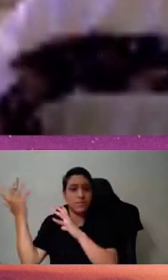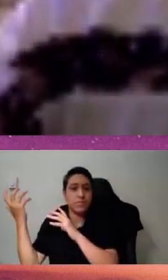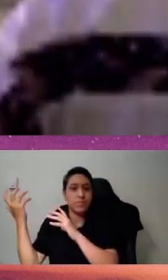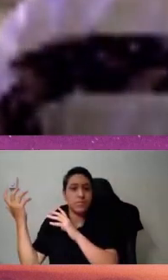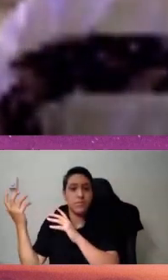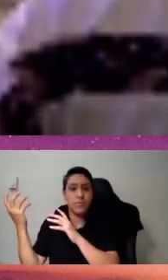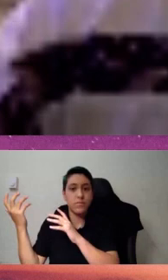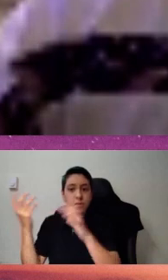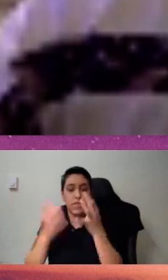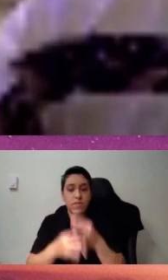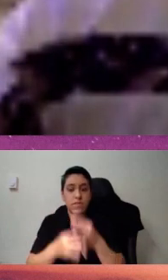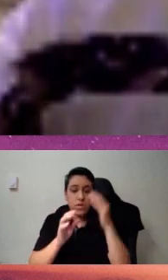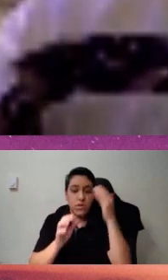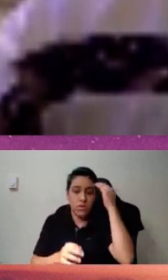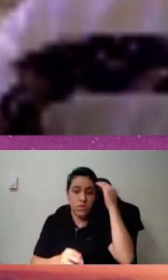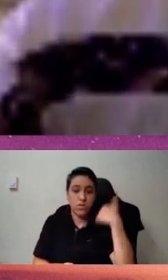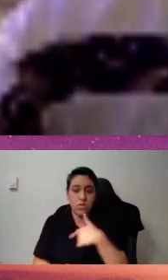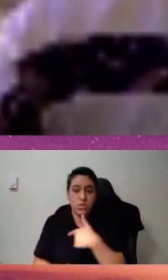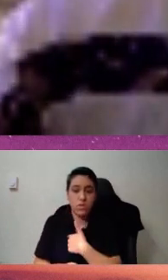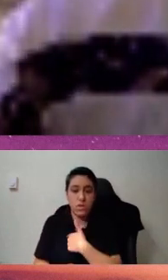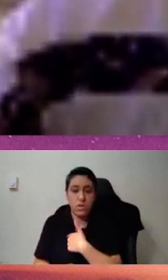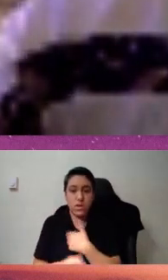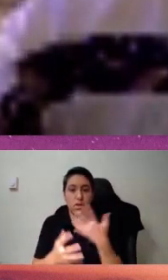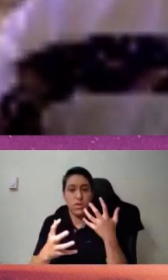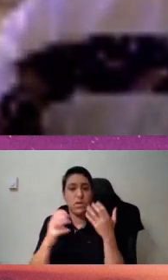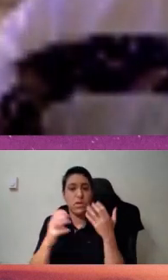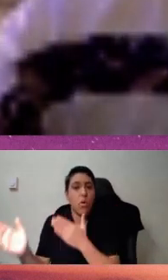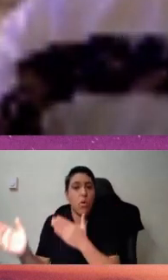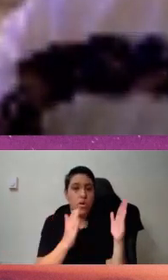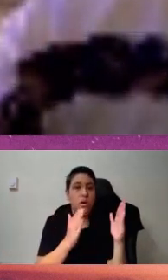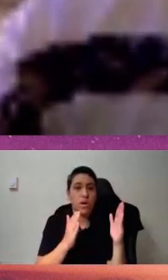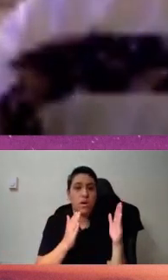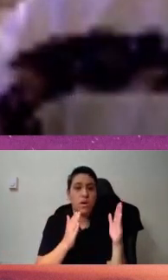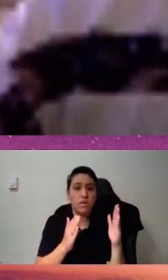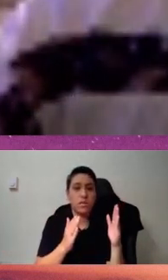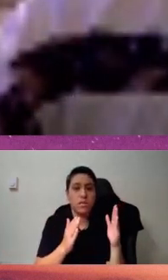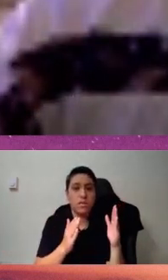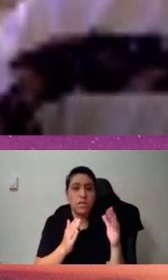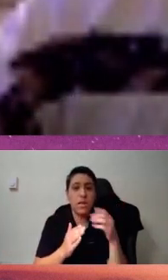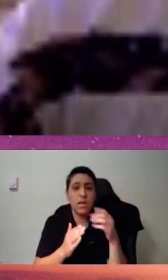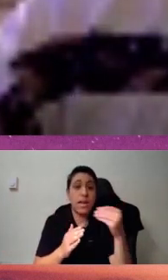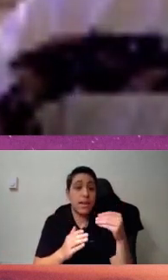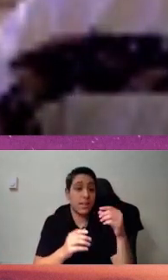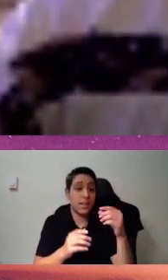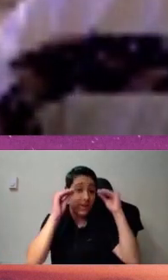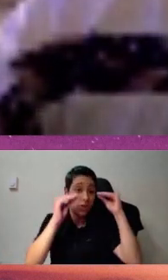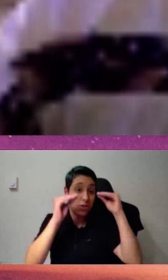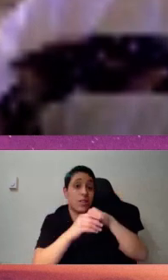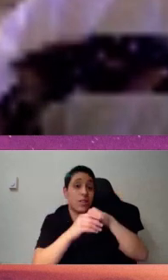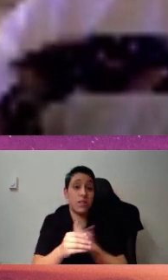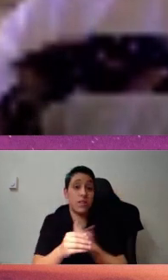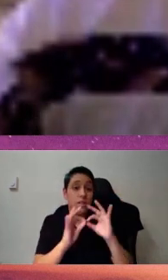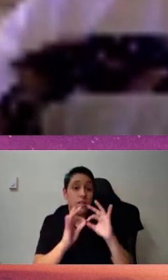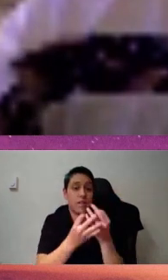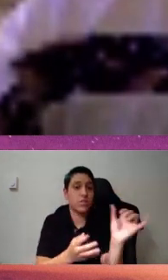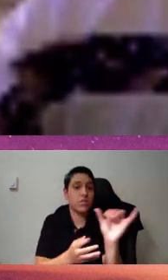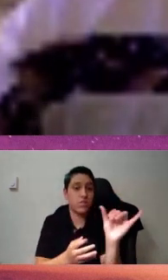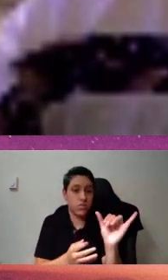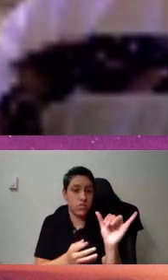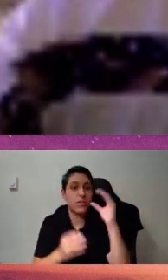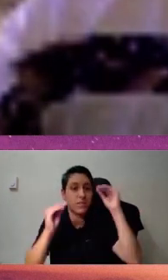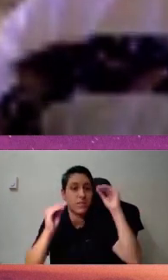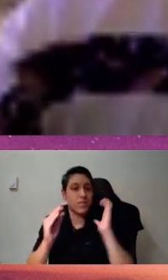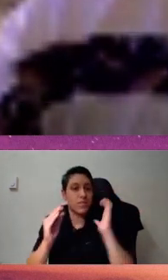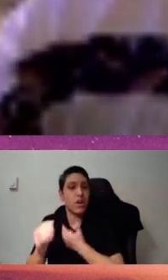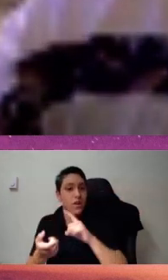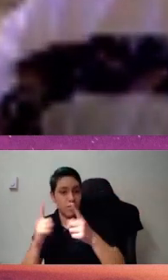spaces, not only in organizing and activism spaces, but in our families, and within our friend groups, within our